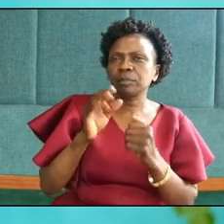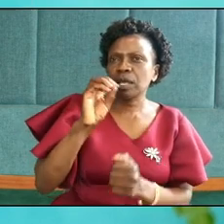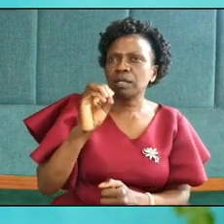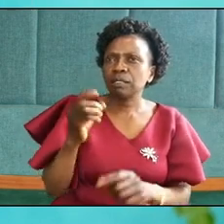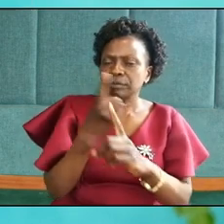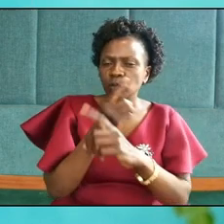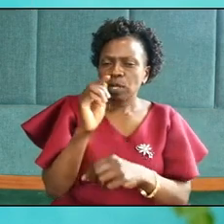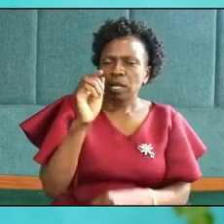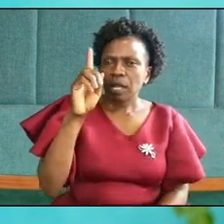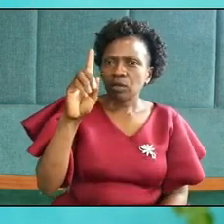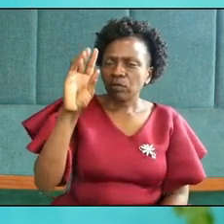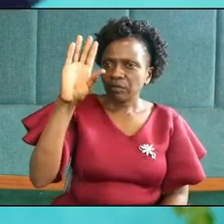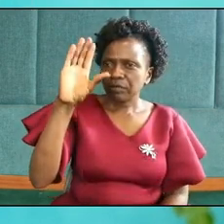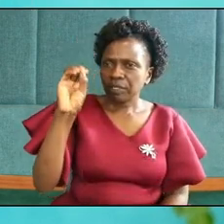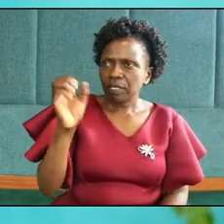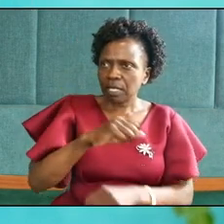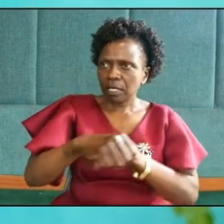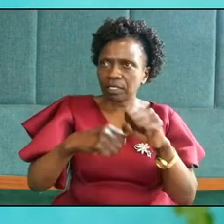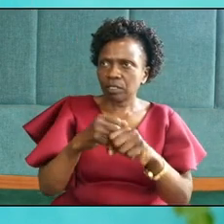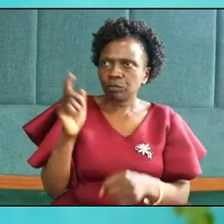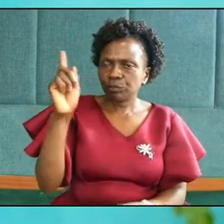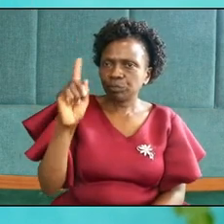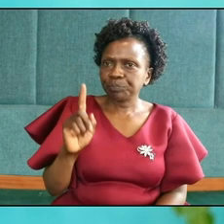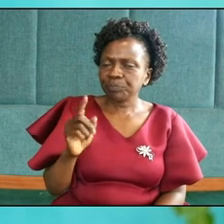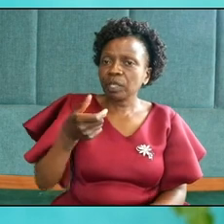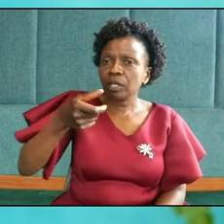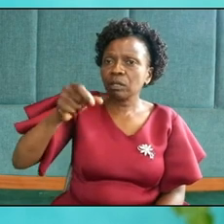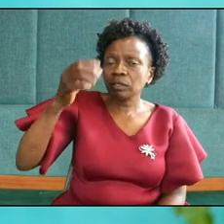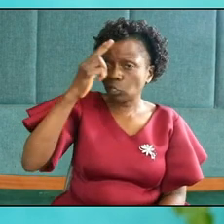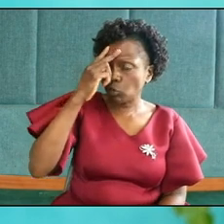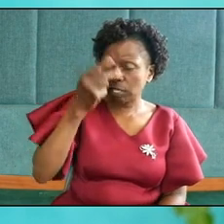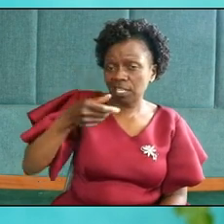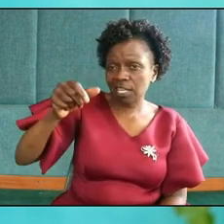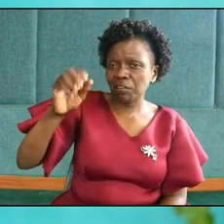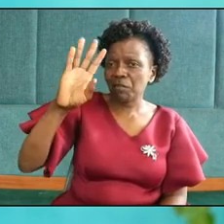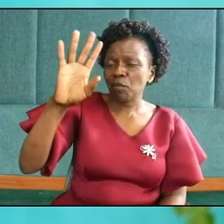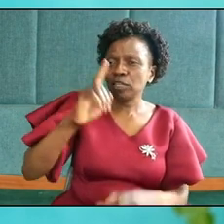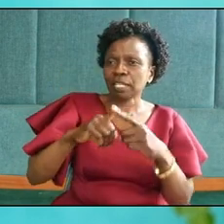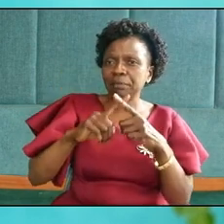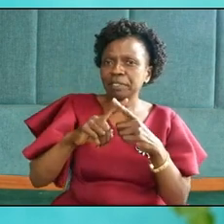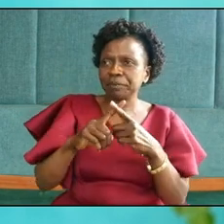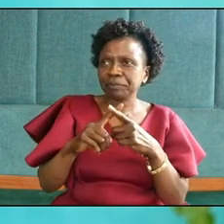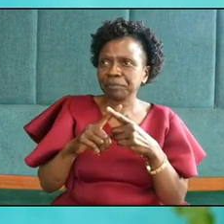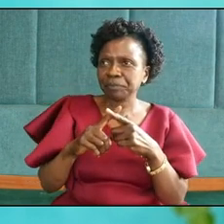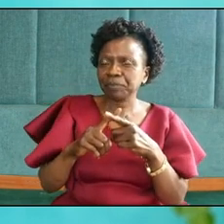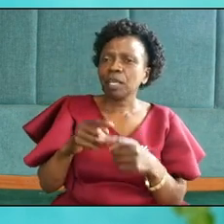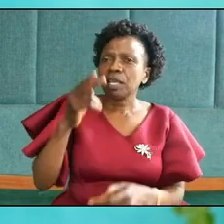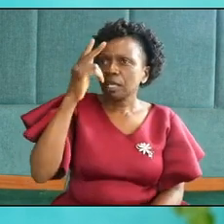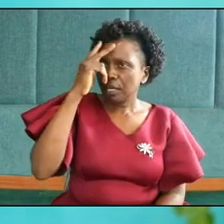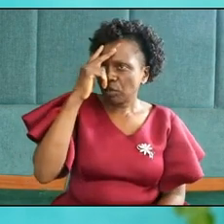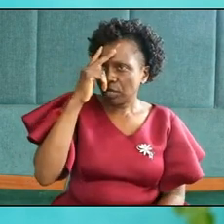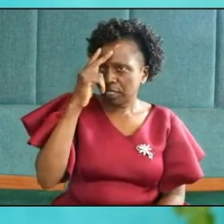of 150 years, knowledge increased four times. From 1900 to 1950, knowledge,